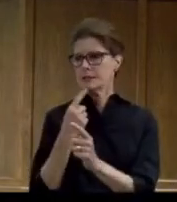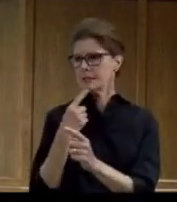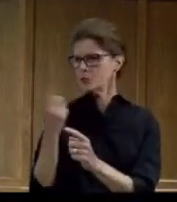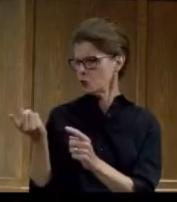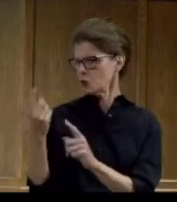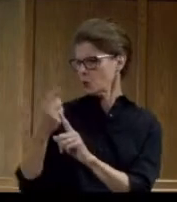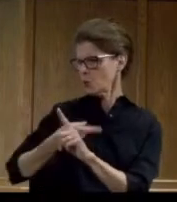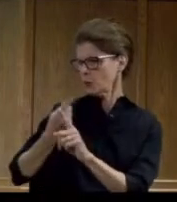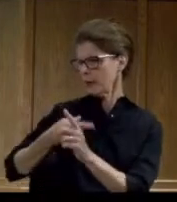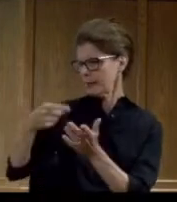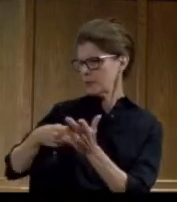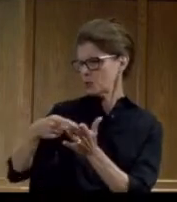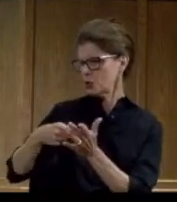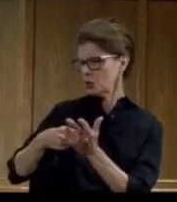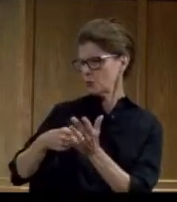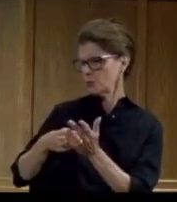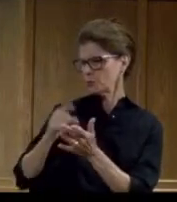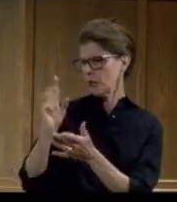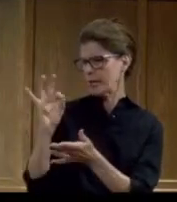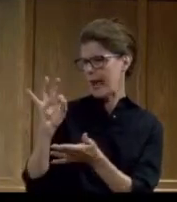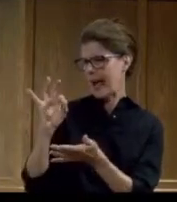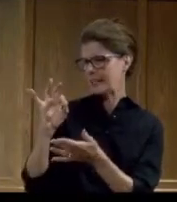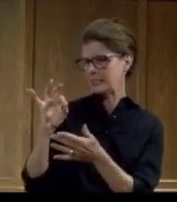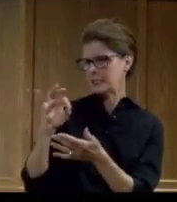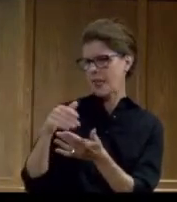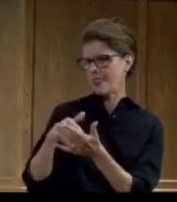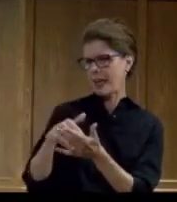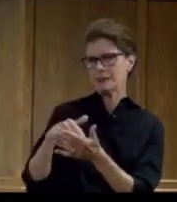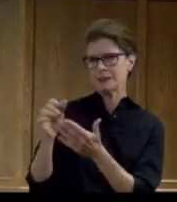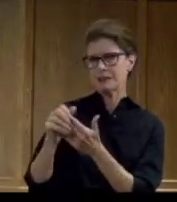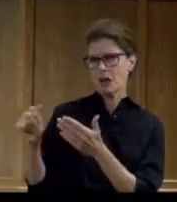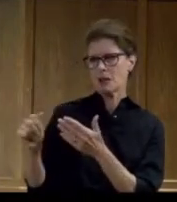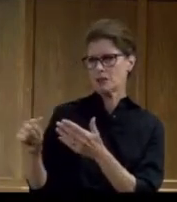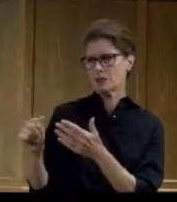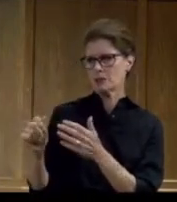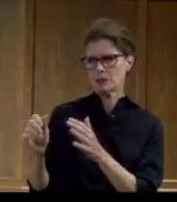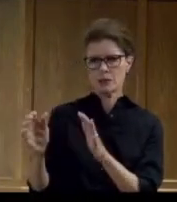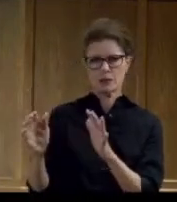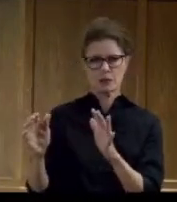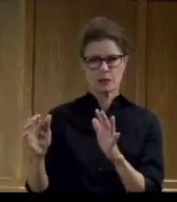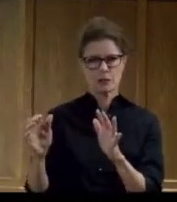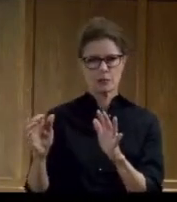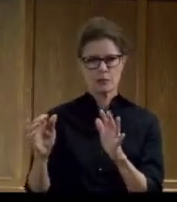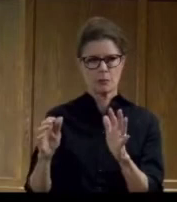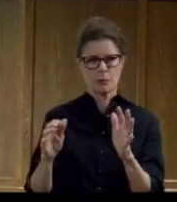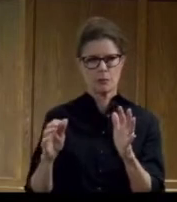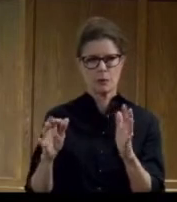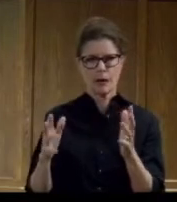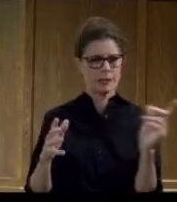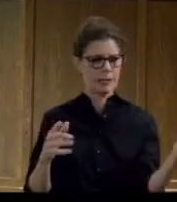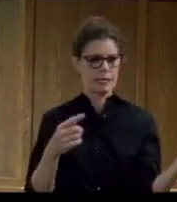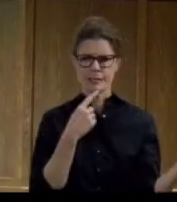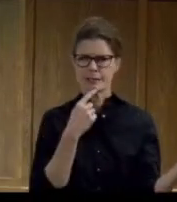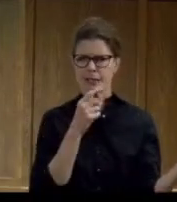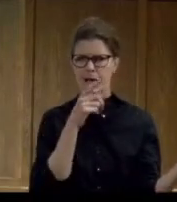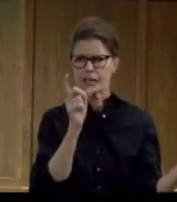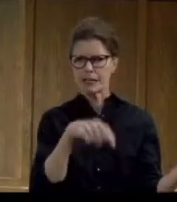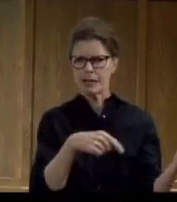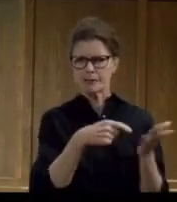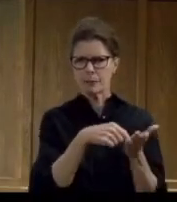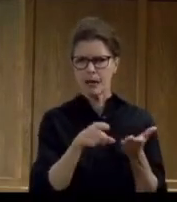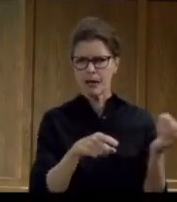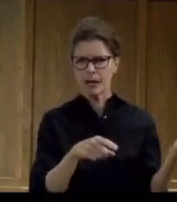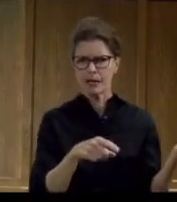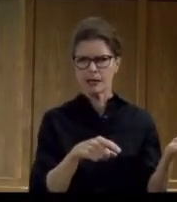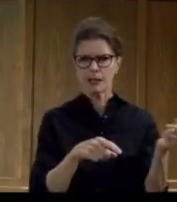for these months. It's $9,000. And my friend says, whoa, this, the owner said I didn't have to pay this.